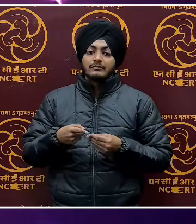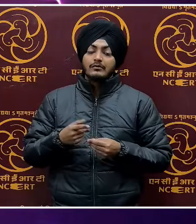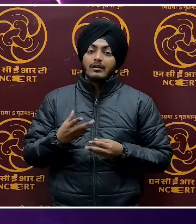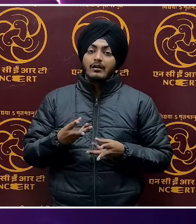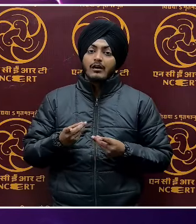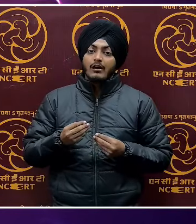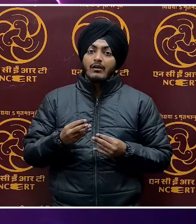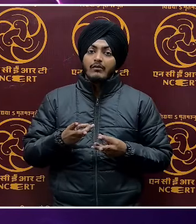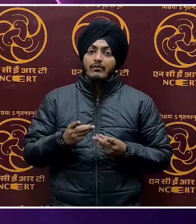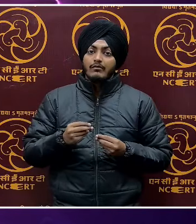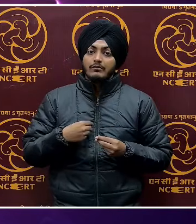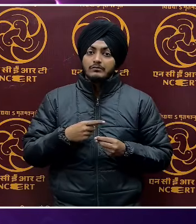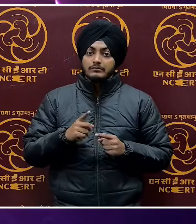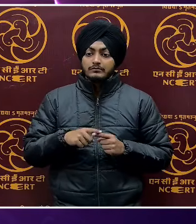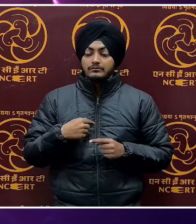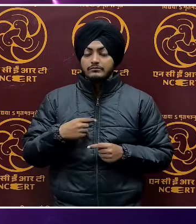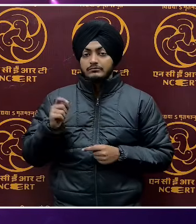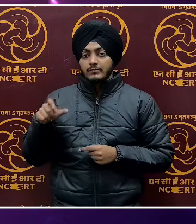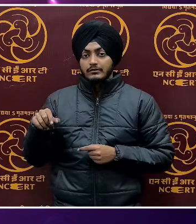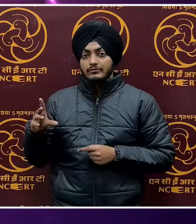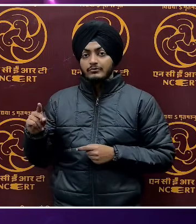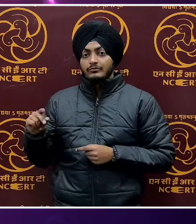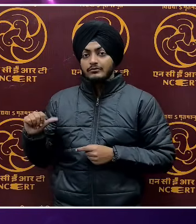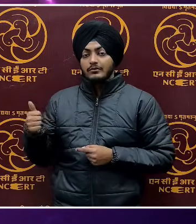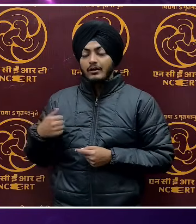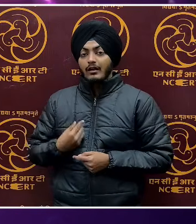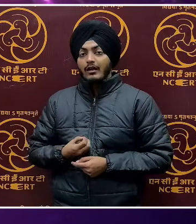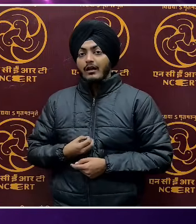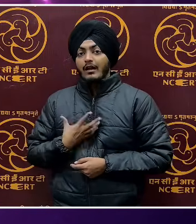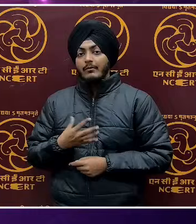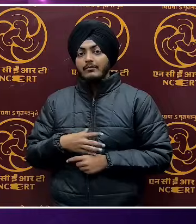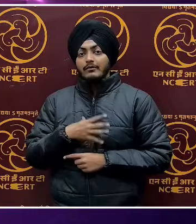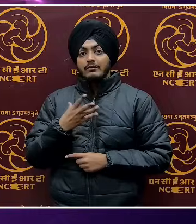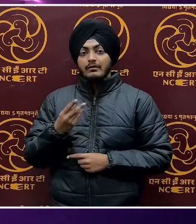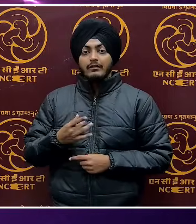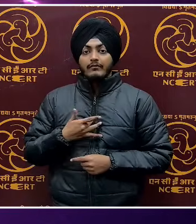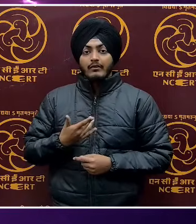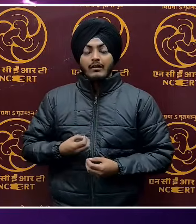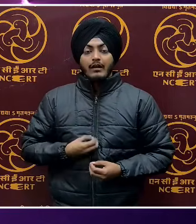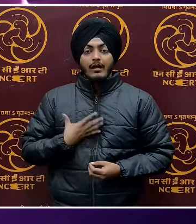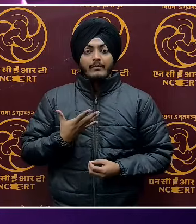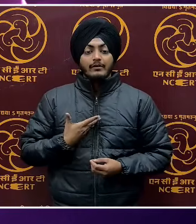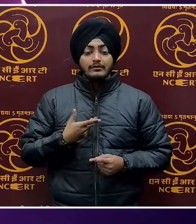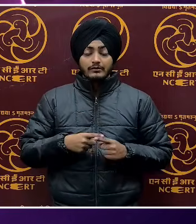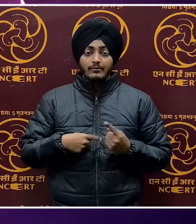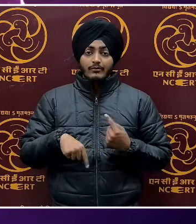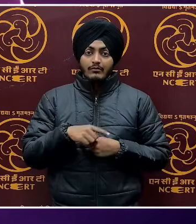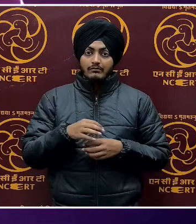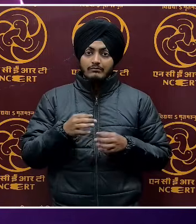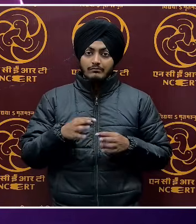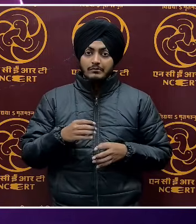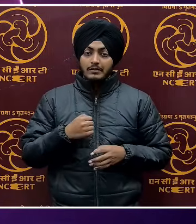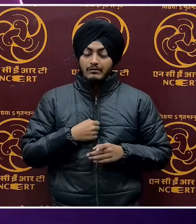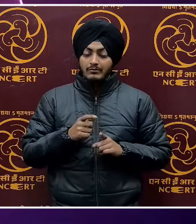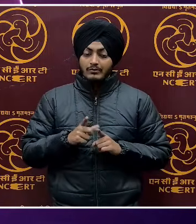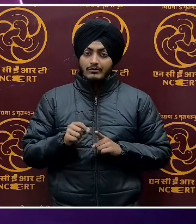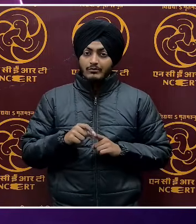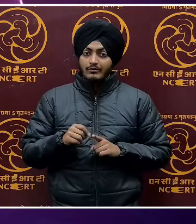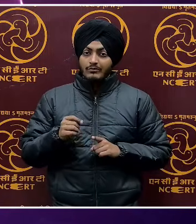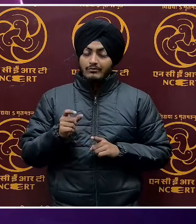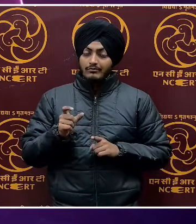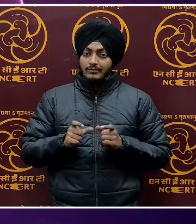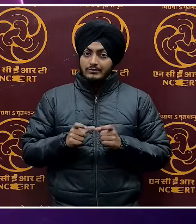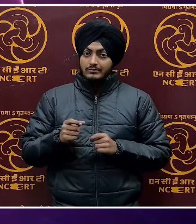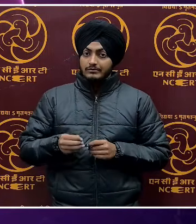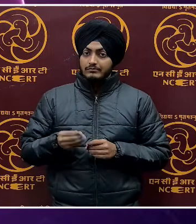counts and it is making someone happy and it is making someone's day. So make sure that you are doing your best to make everyone